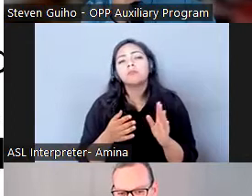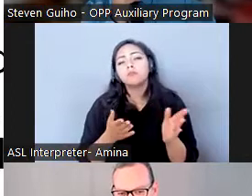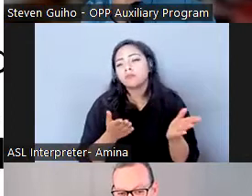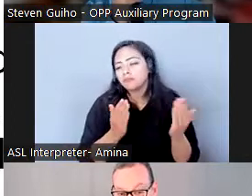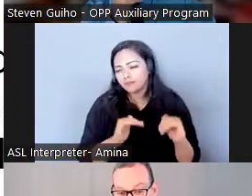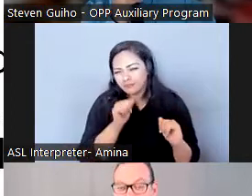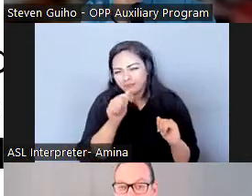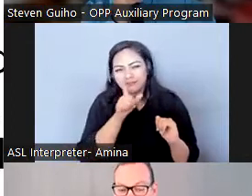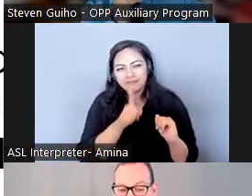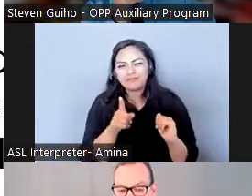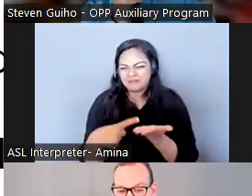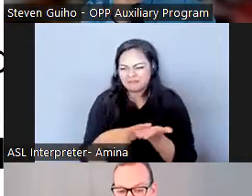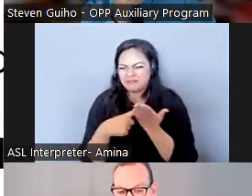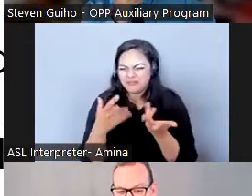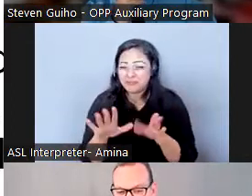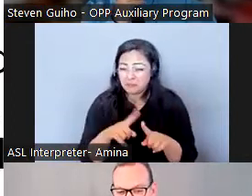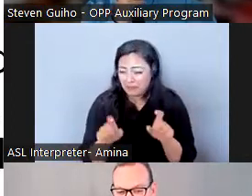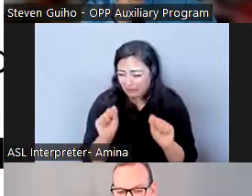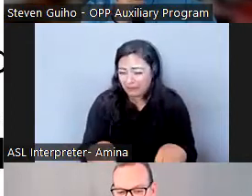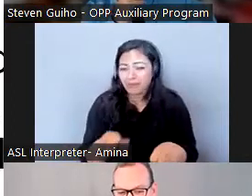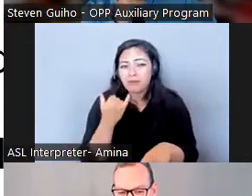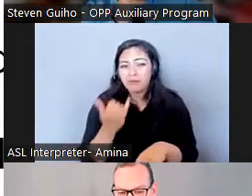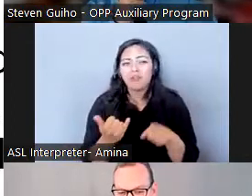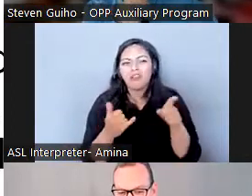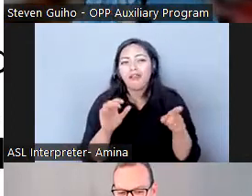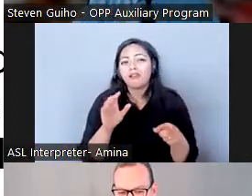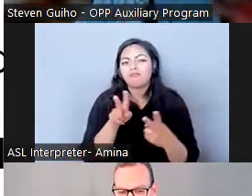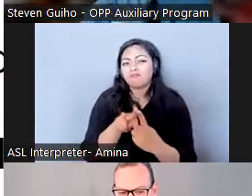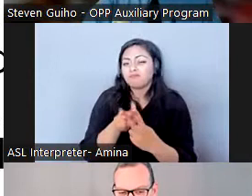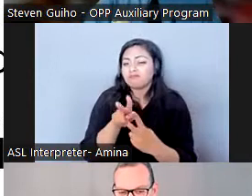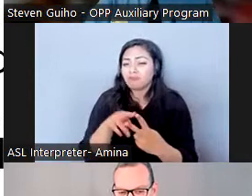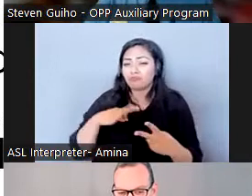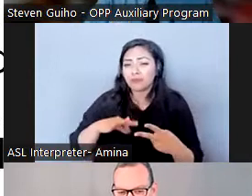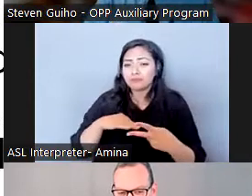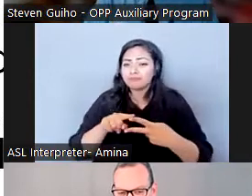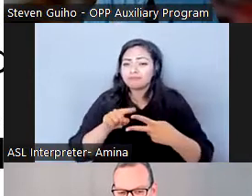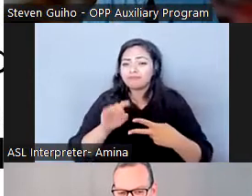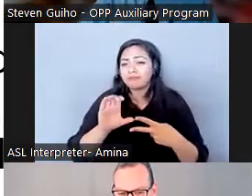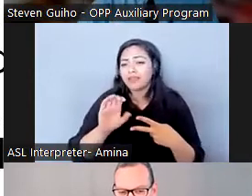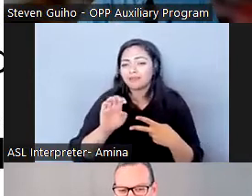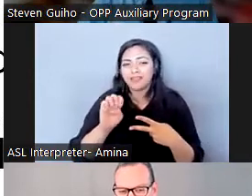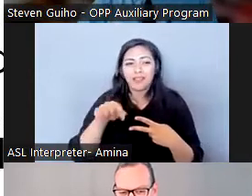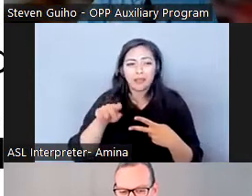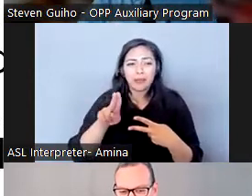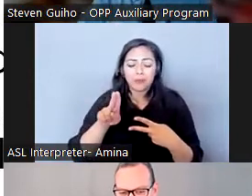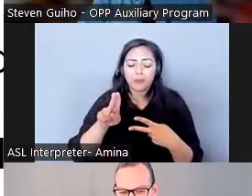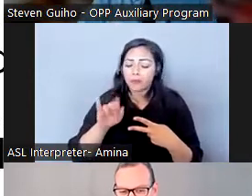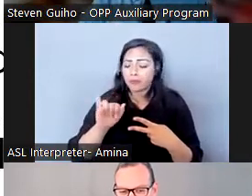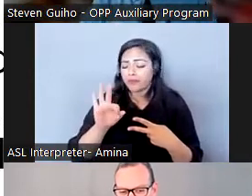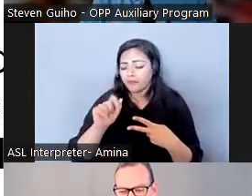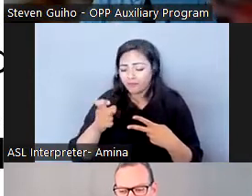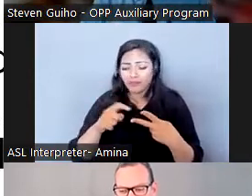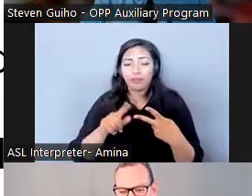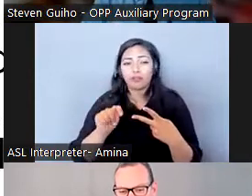can also call the credit Equifax or Yep, absolutely. TransUnions once a year to get a free credit